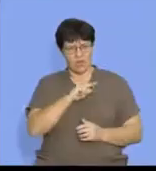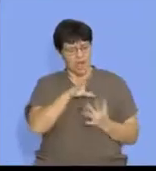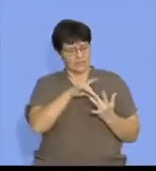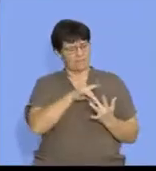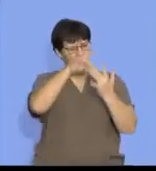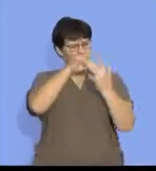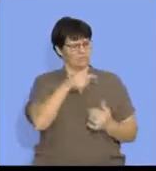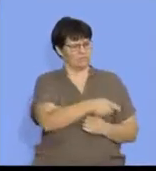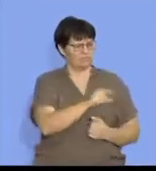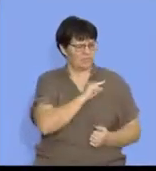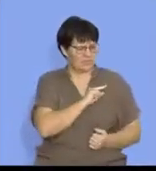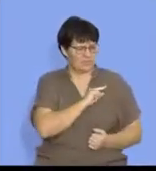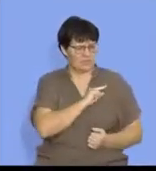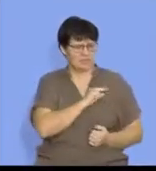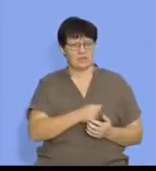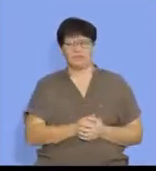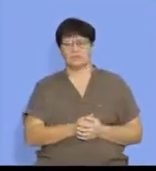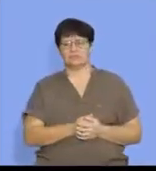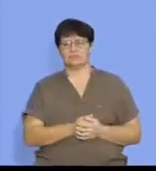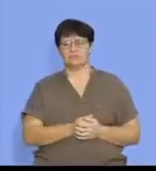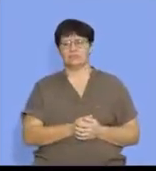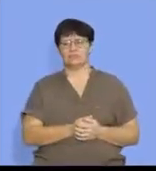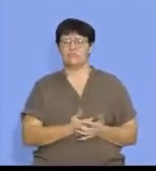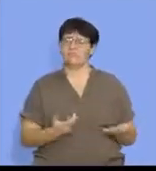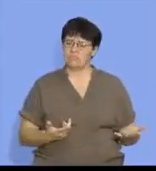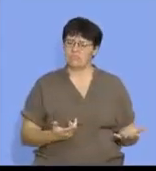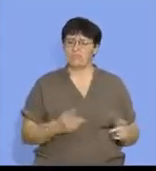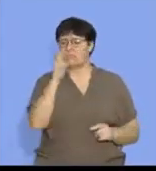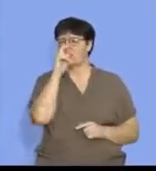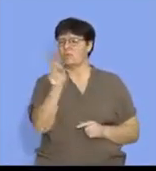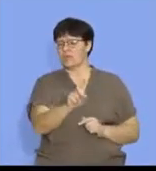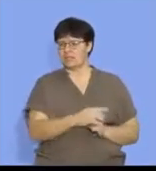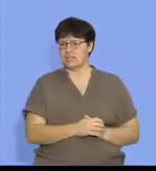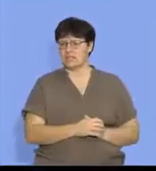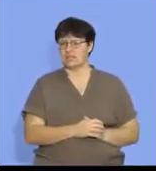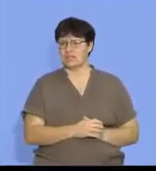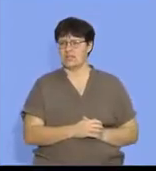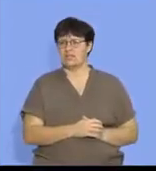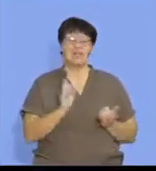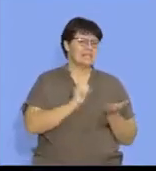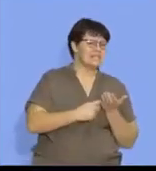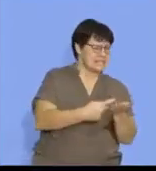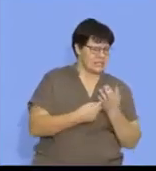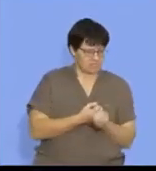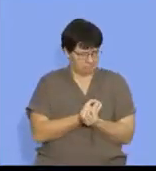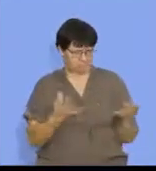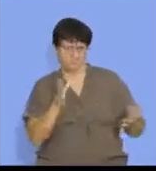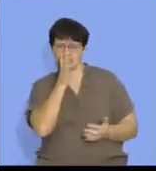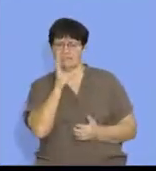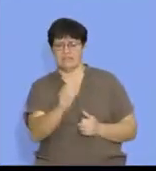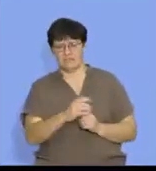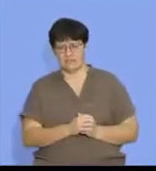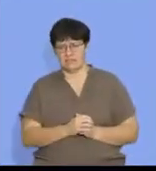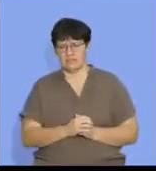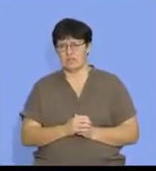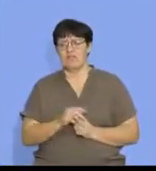so special is this concept over here, is that we looked at, there's a lot of discussion about it, but